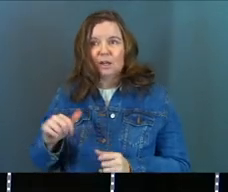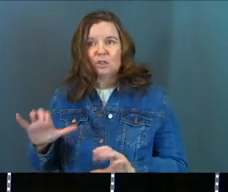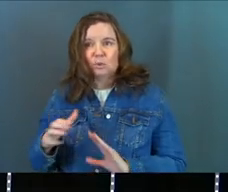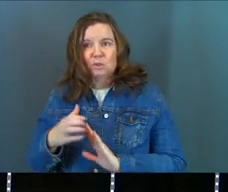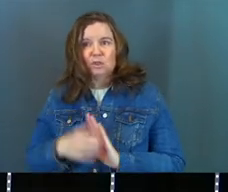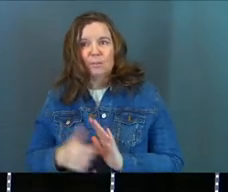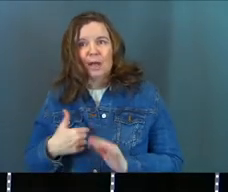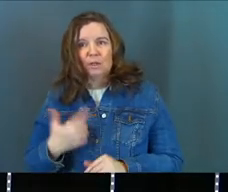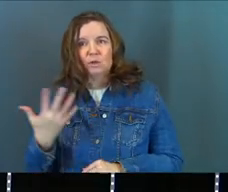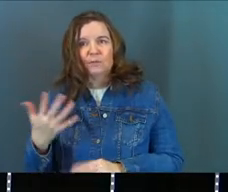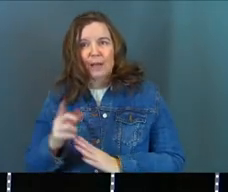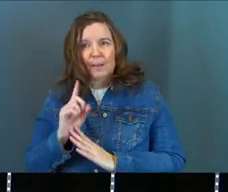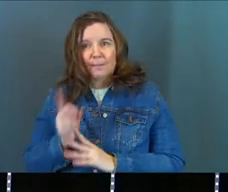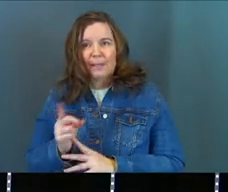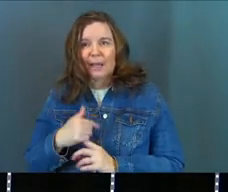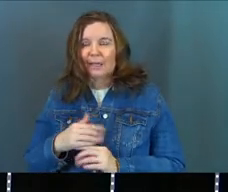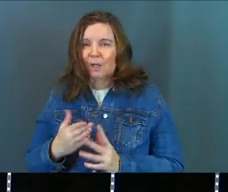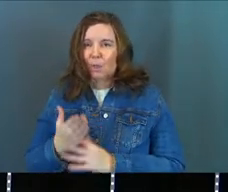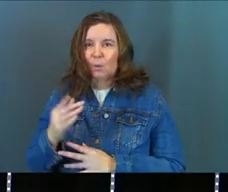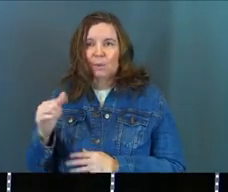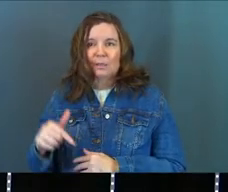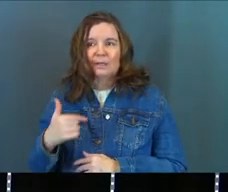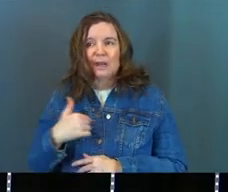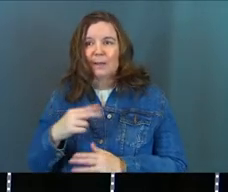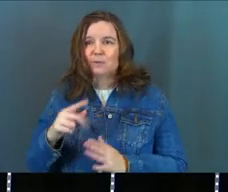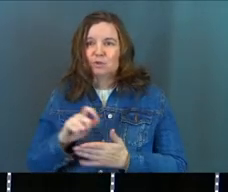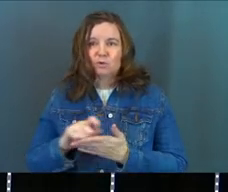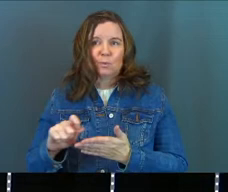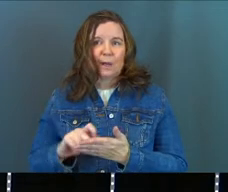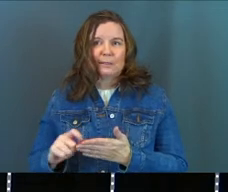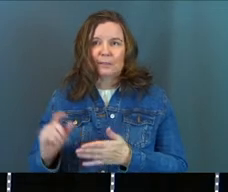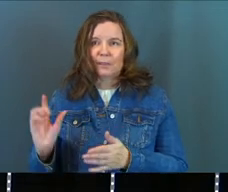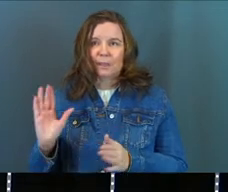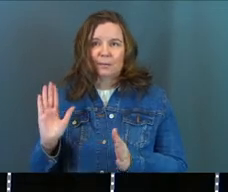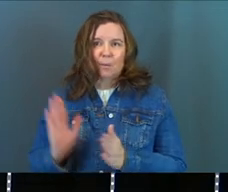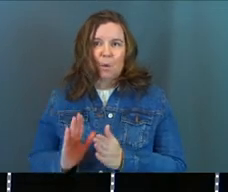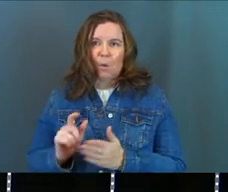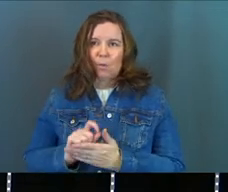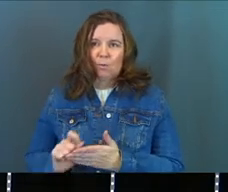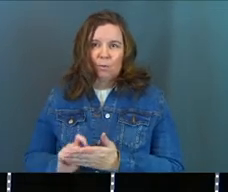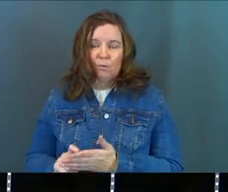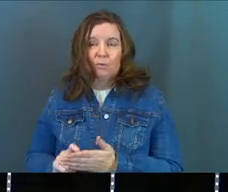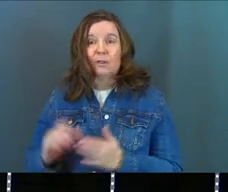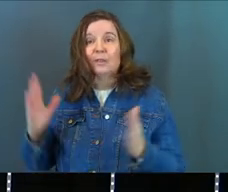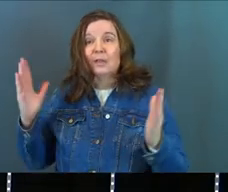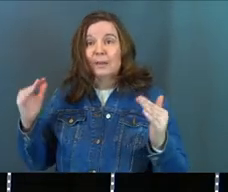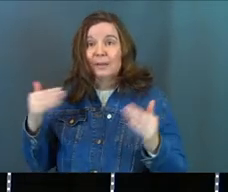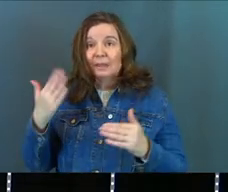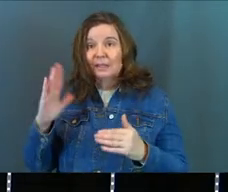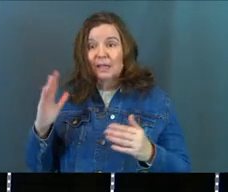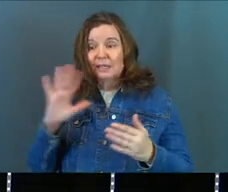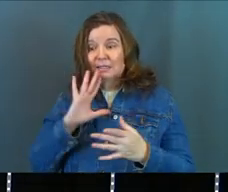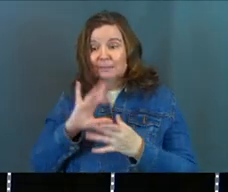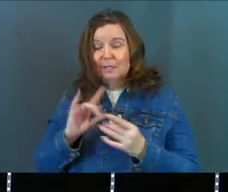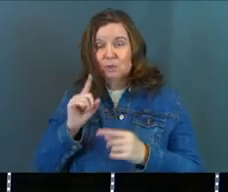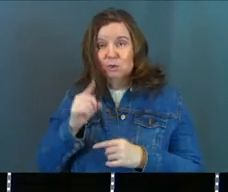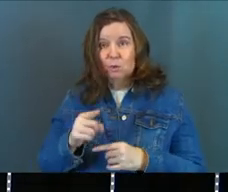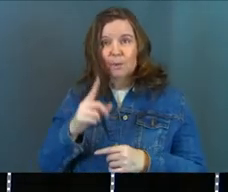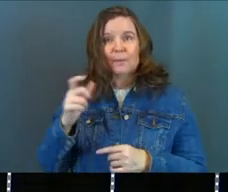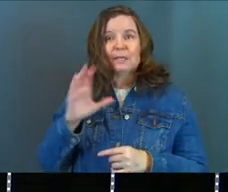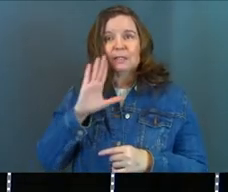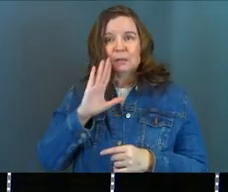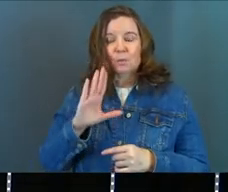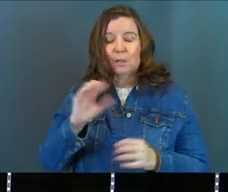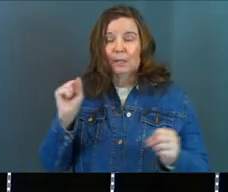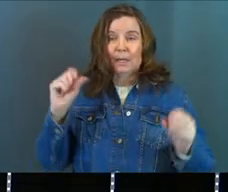can do a chapter. I can do 5 minutes. I can get through this. And I'm just going to write something small down. The expectation that God is speaking to you, because